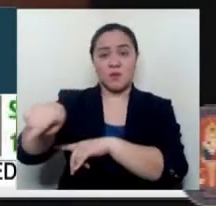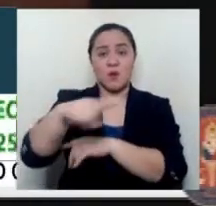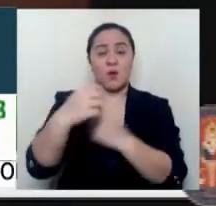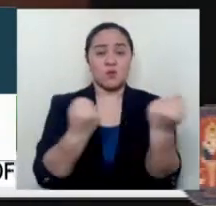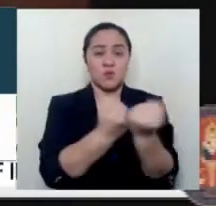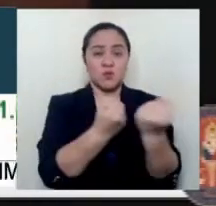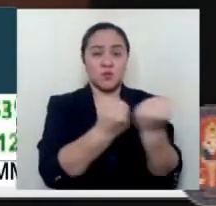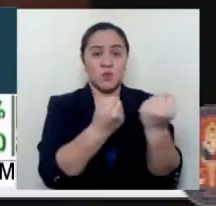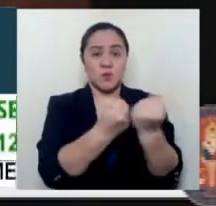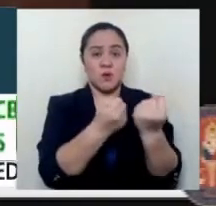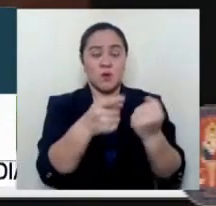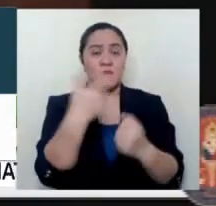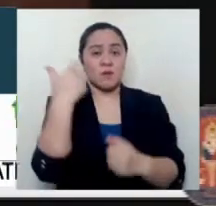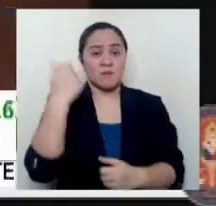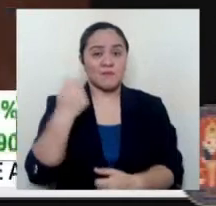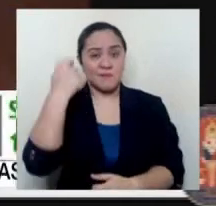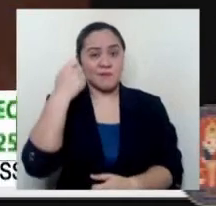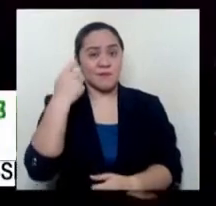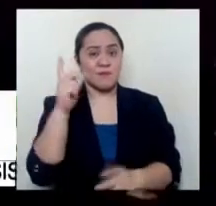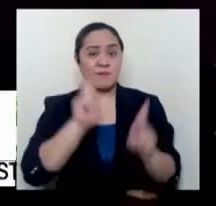vaccinated individuals.